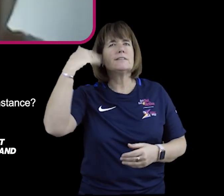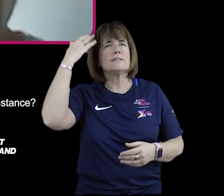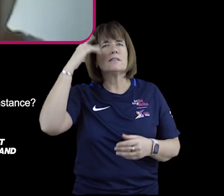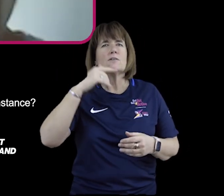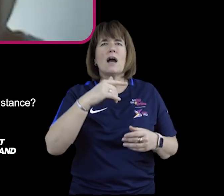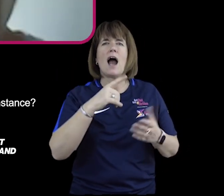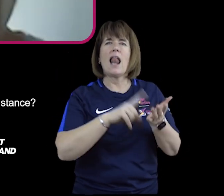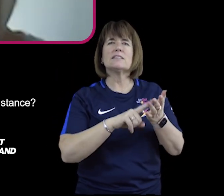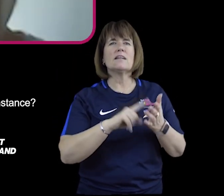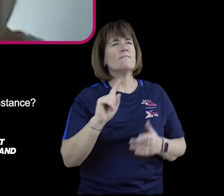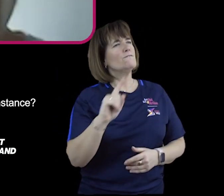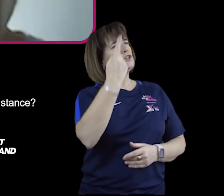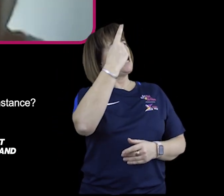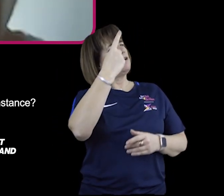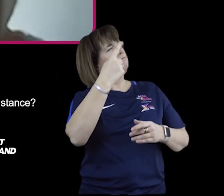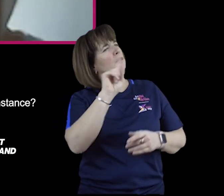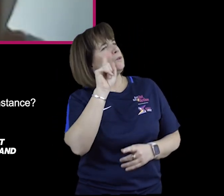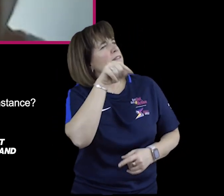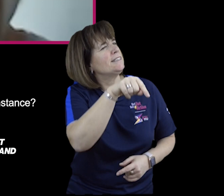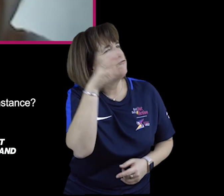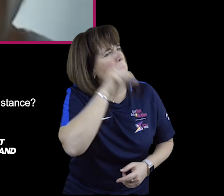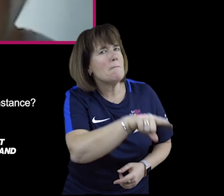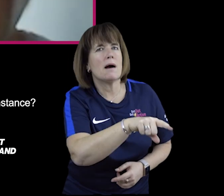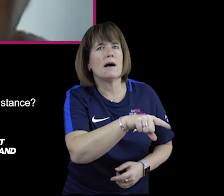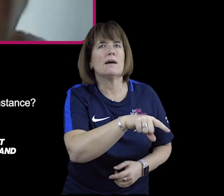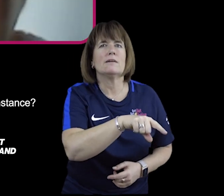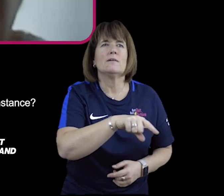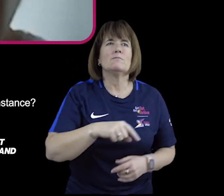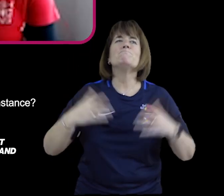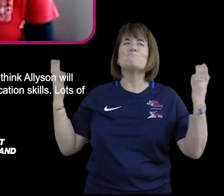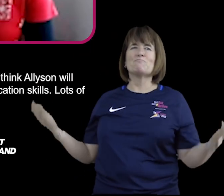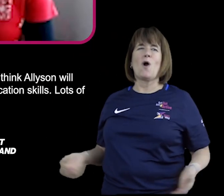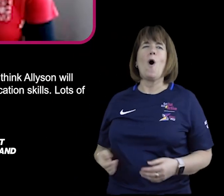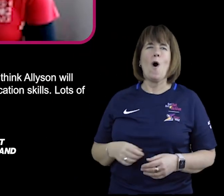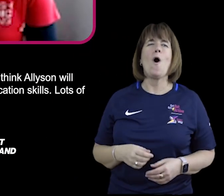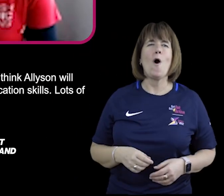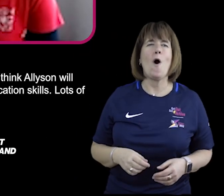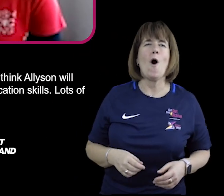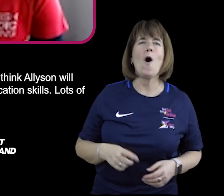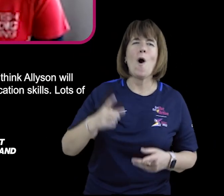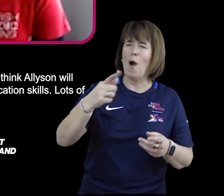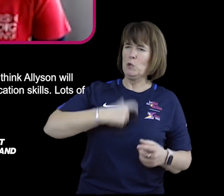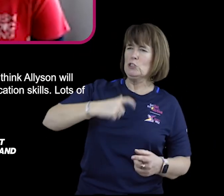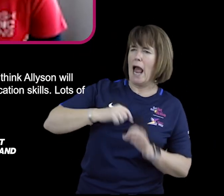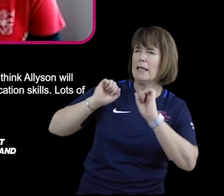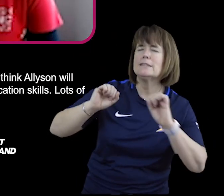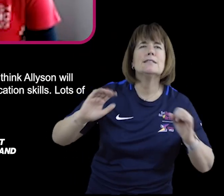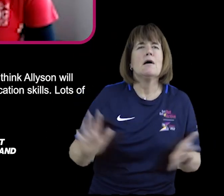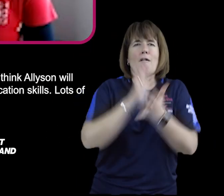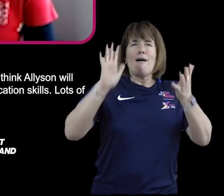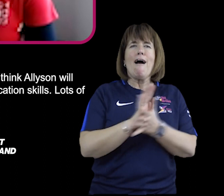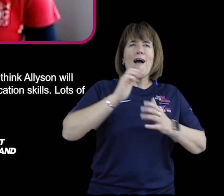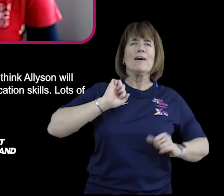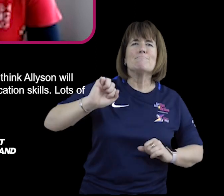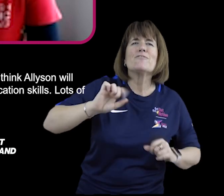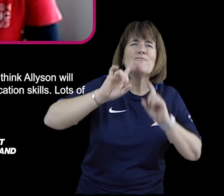of obviously of meeting Allyson in the first instance? Oh, what a lovely, bubbly personality,